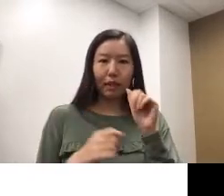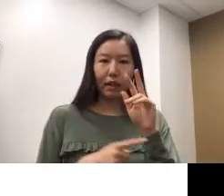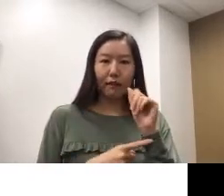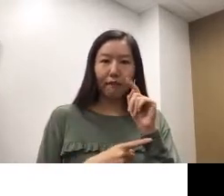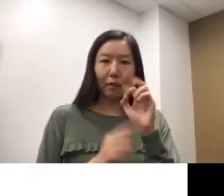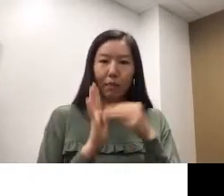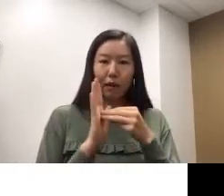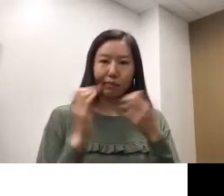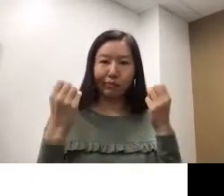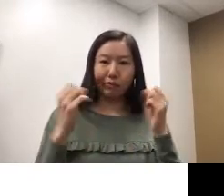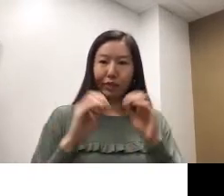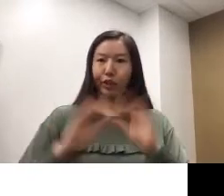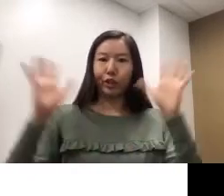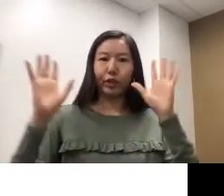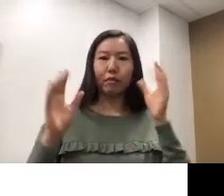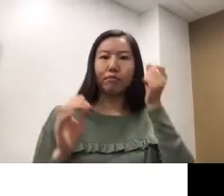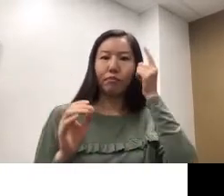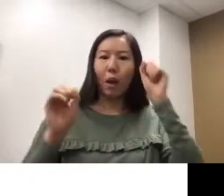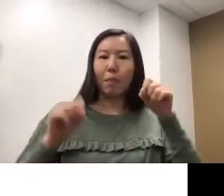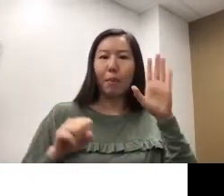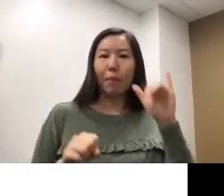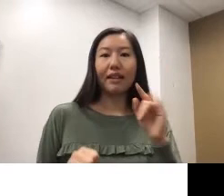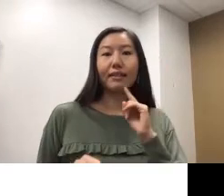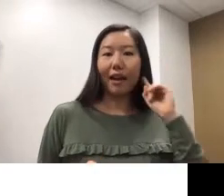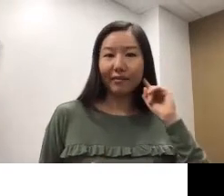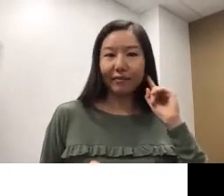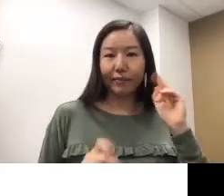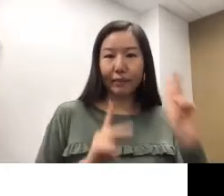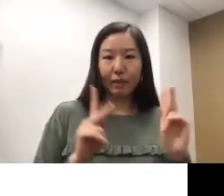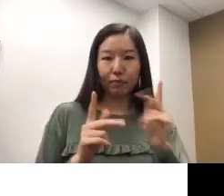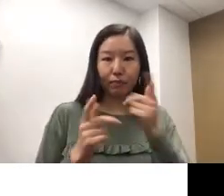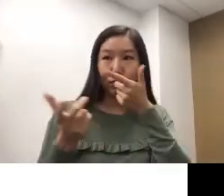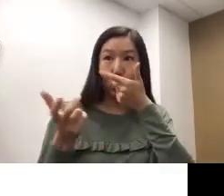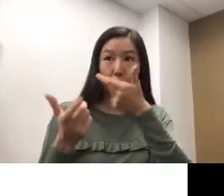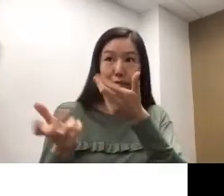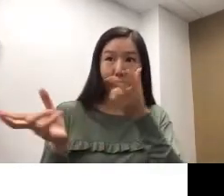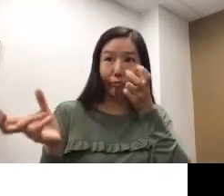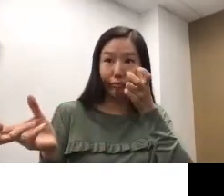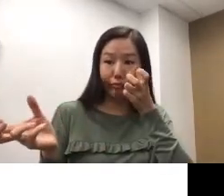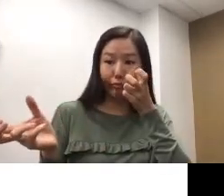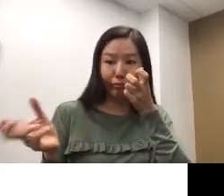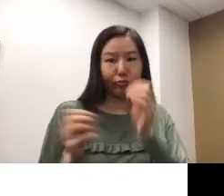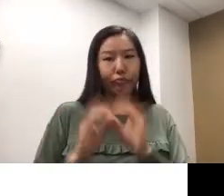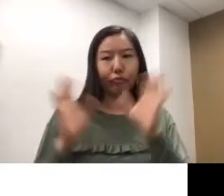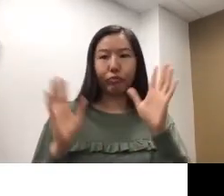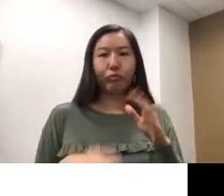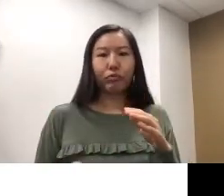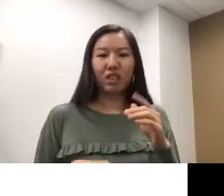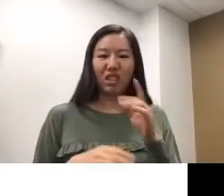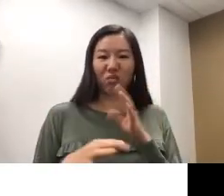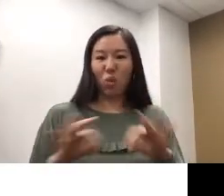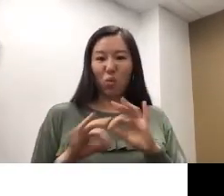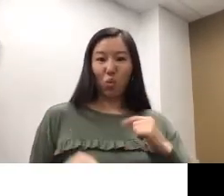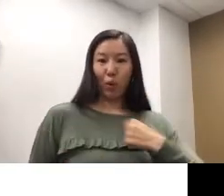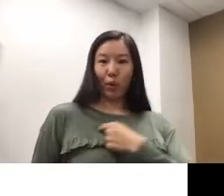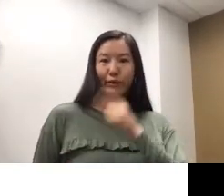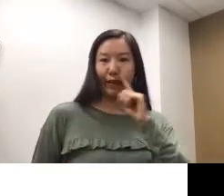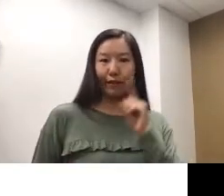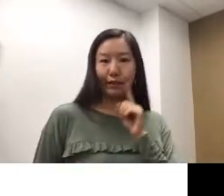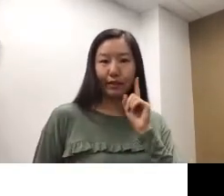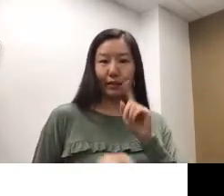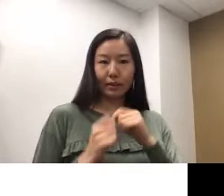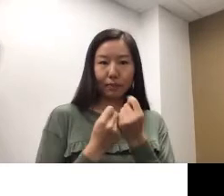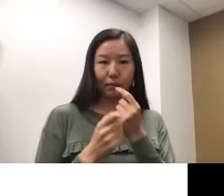we had a lot of planning to make sure that everything was clear and accurate and authentic, so our audience